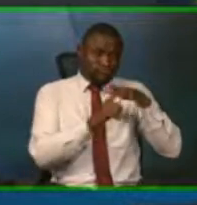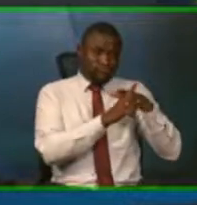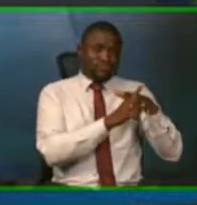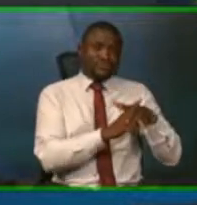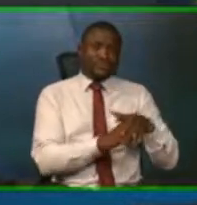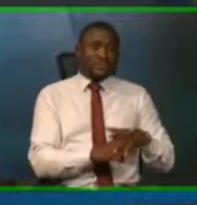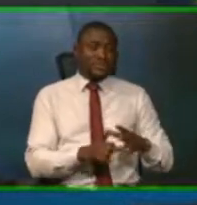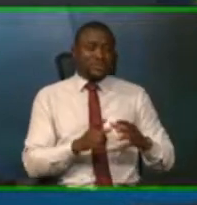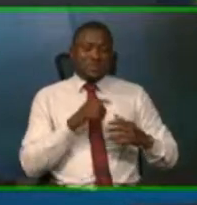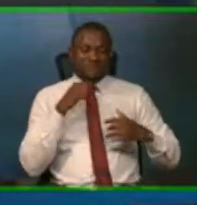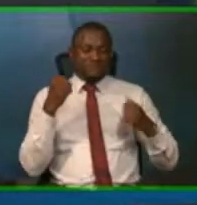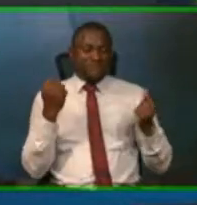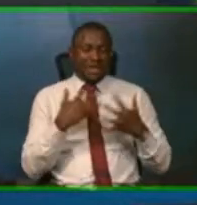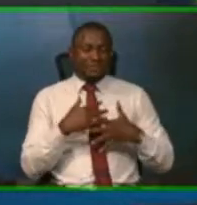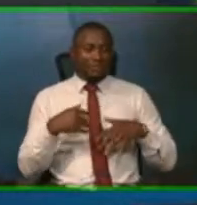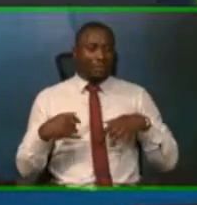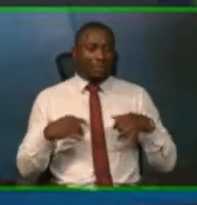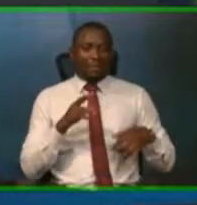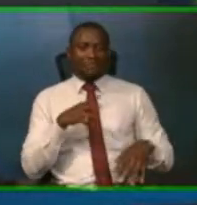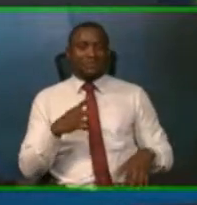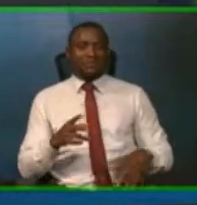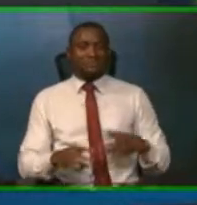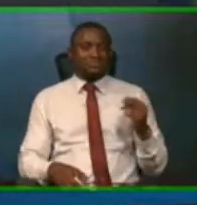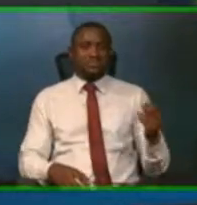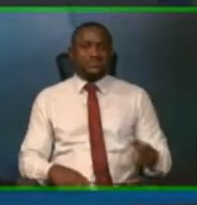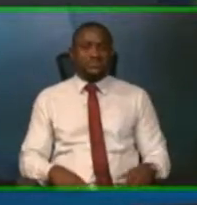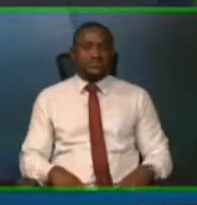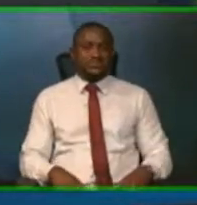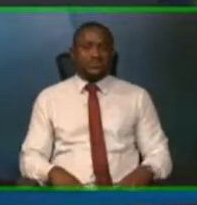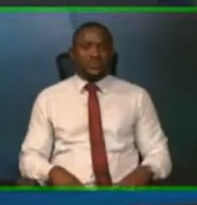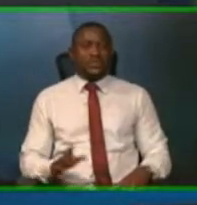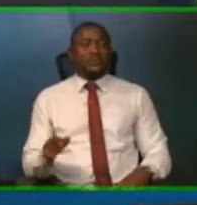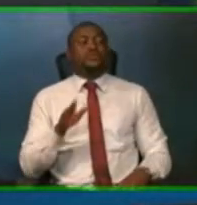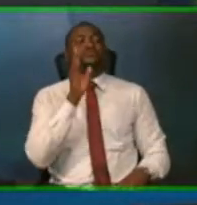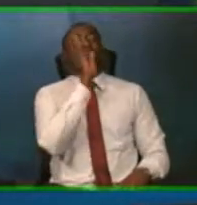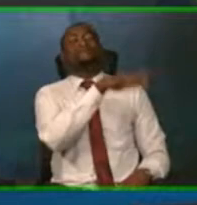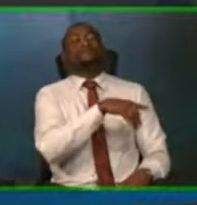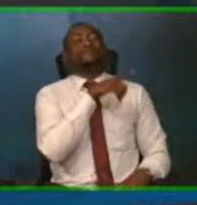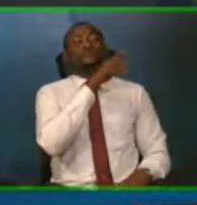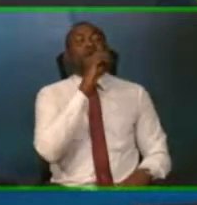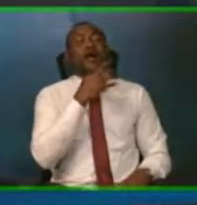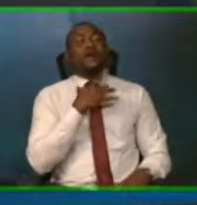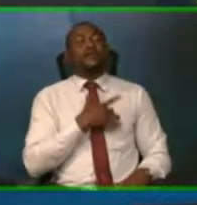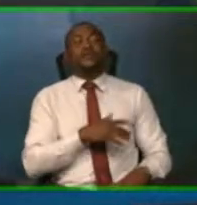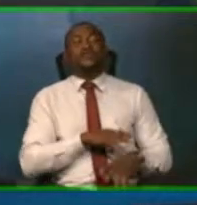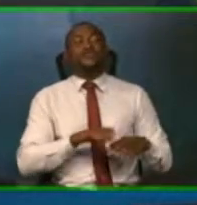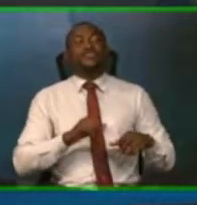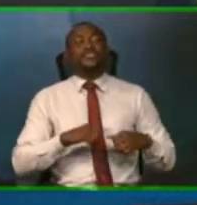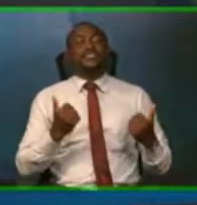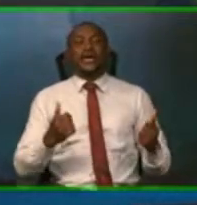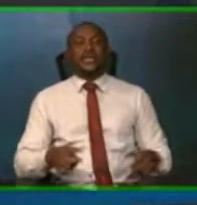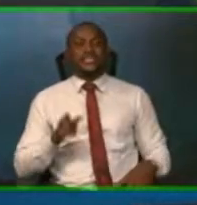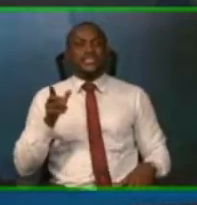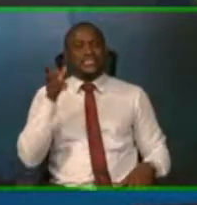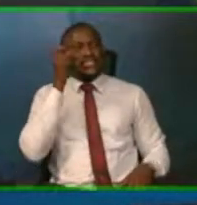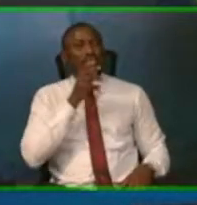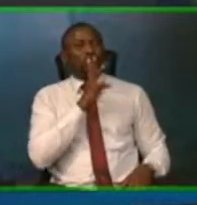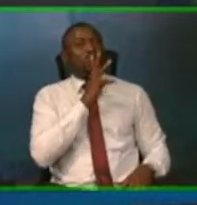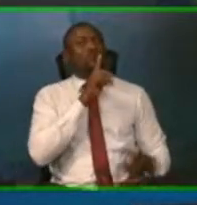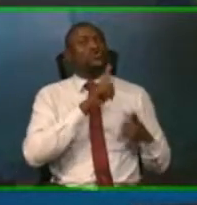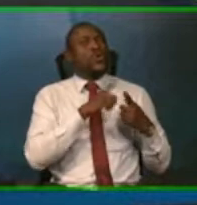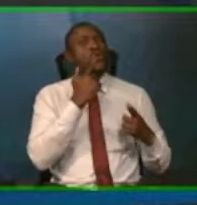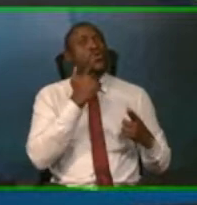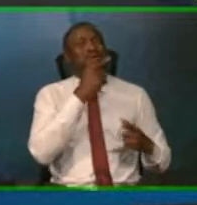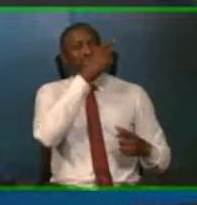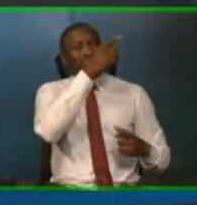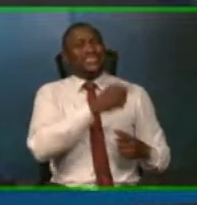falling, no fear. And he says, you are hungry. Don't deny it. You are hungry. He's talking to Jesus.